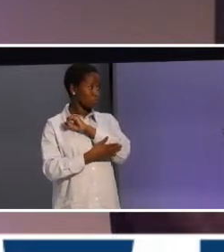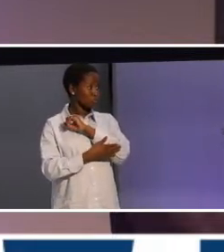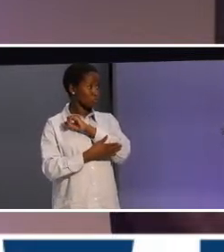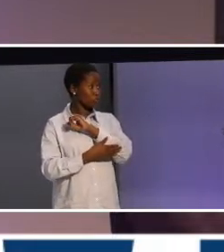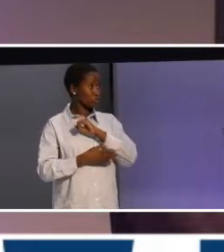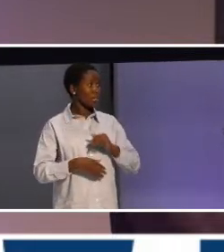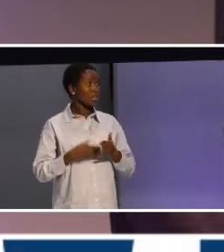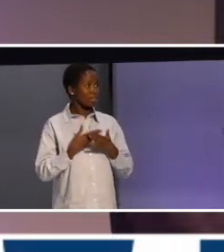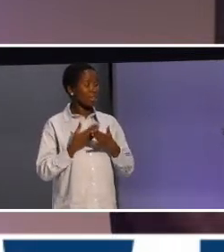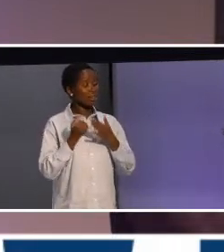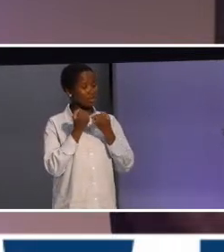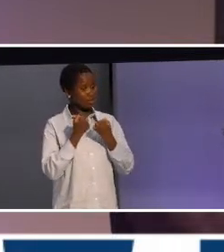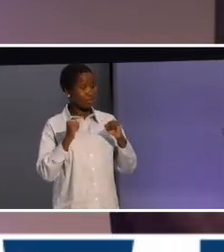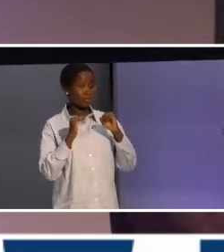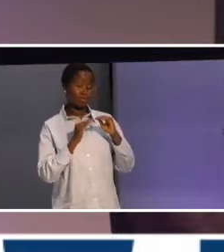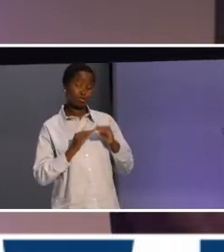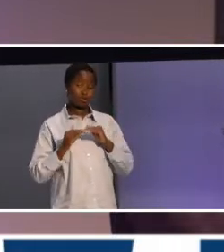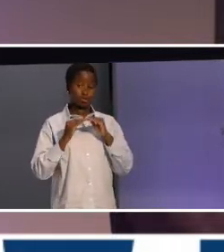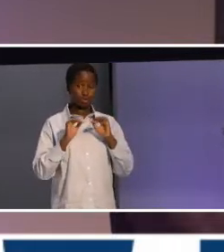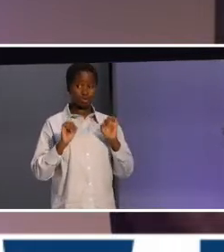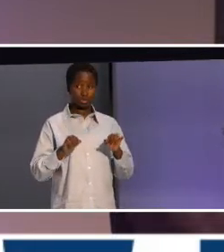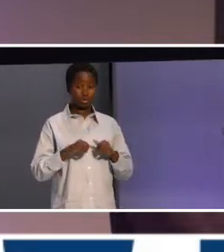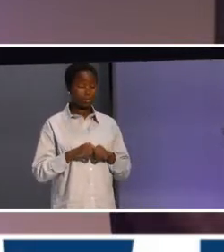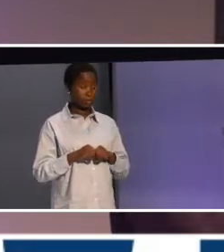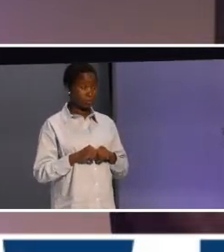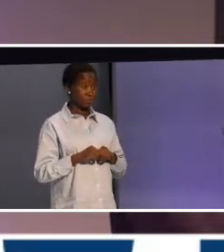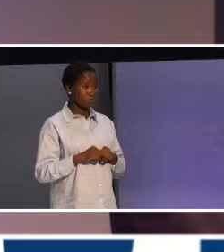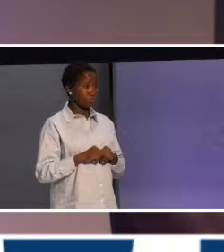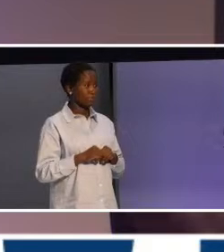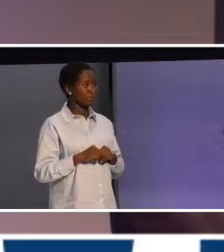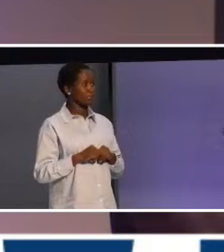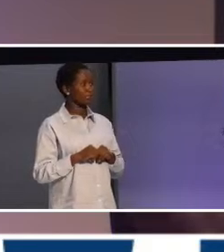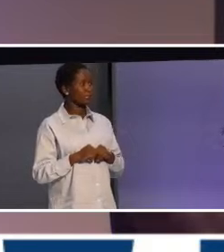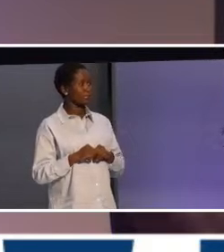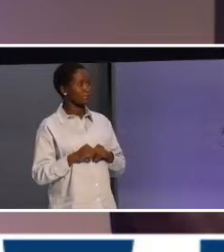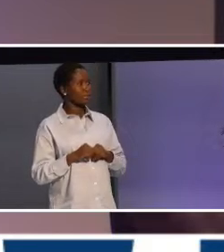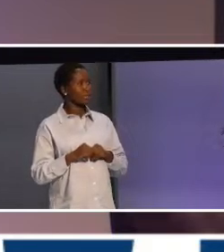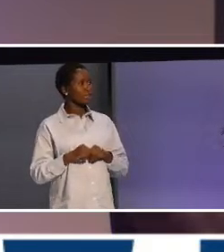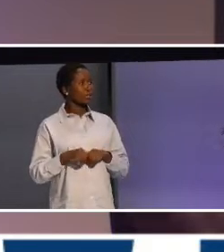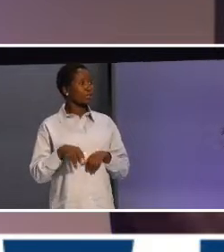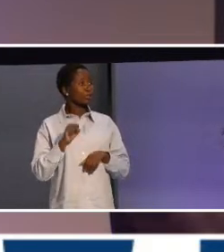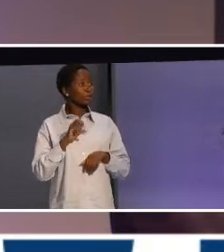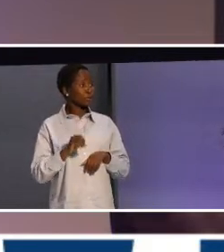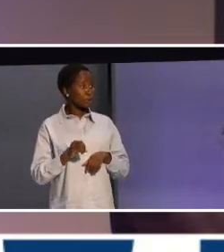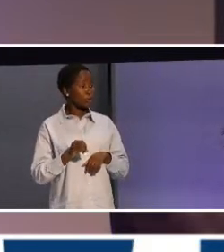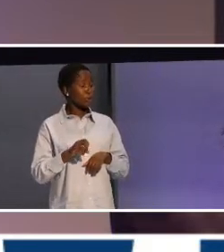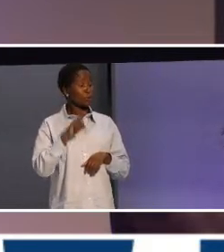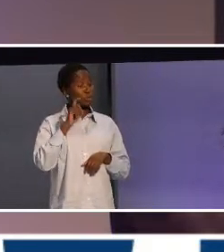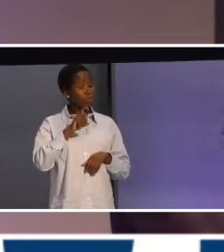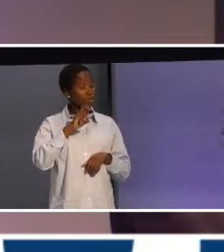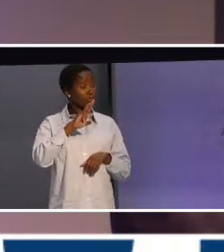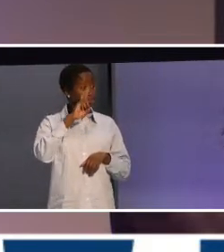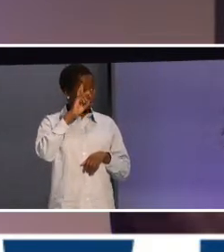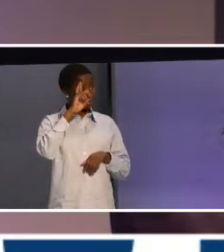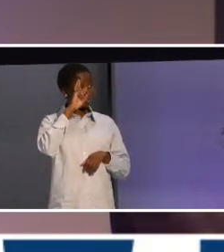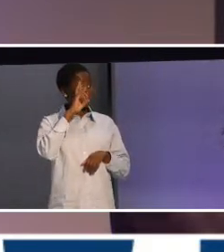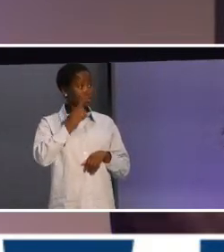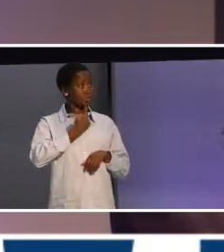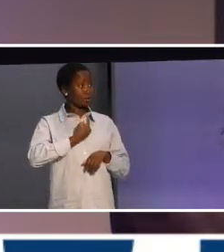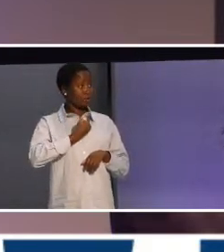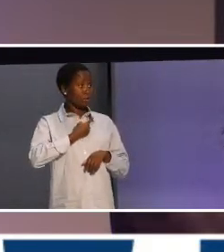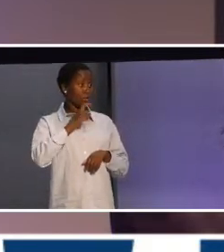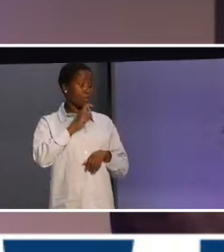We pay at this moment the homage to the great men and remind ourselves in gratitude who have nurtured the